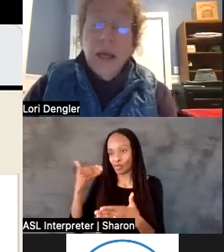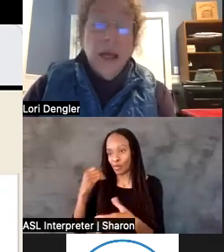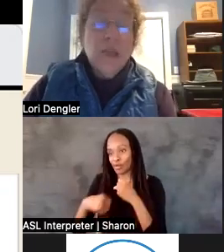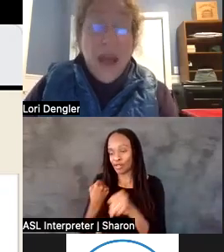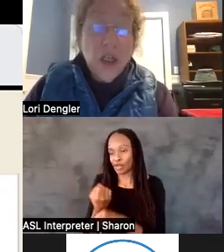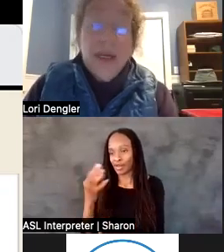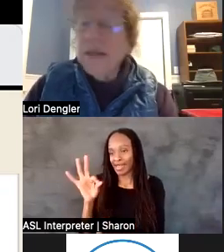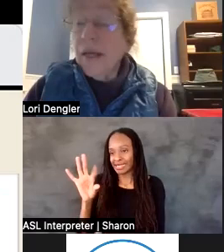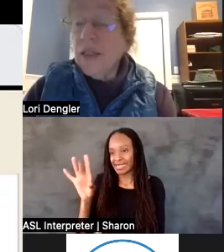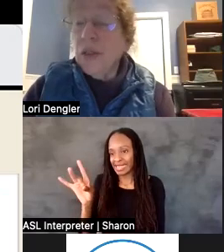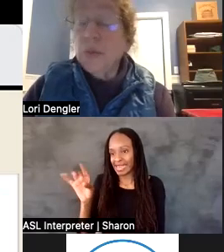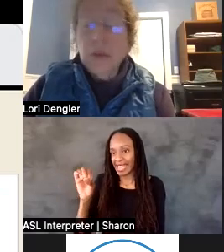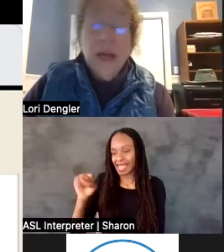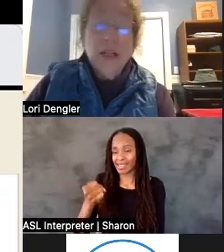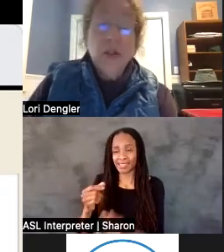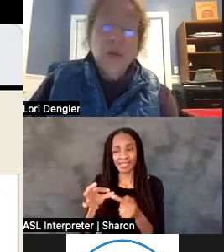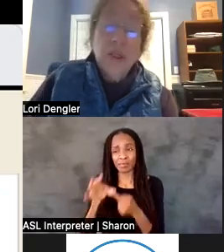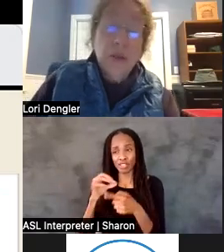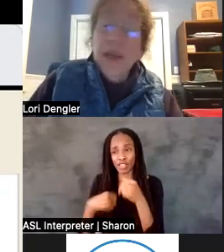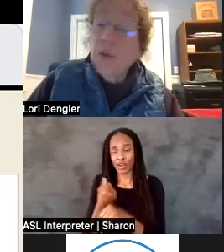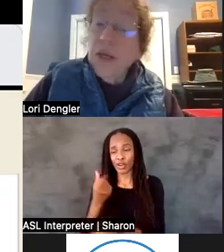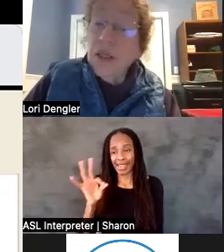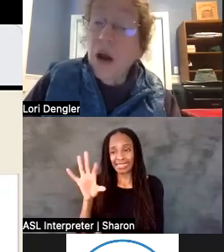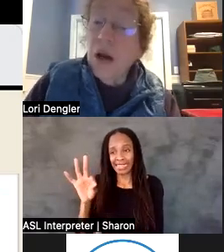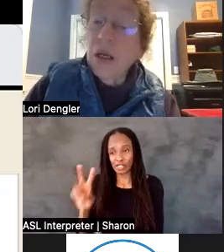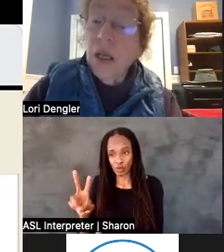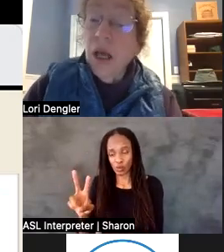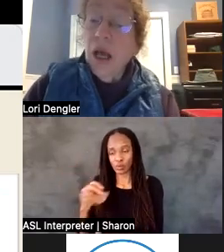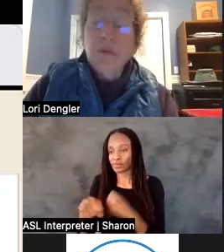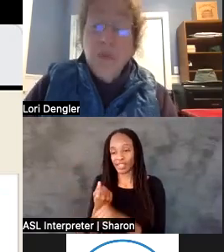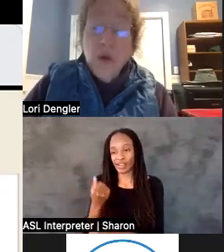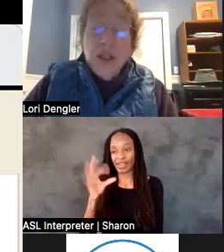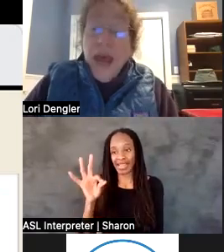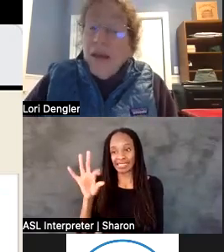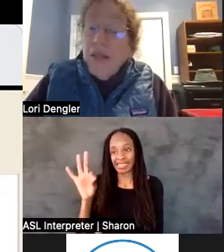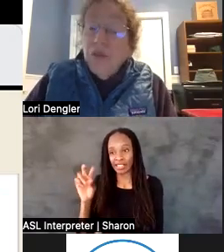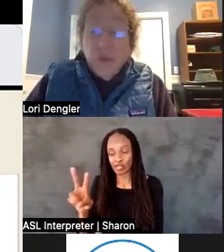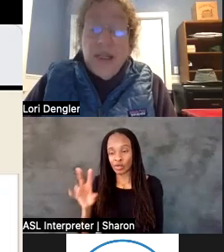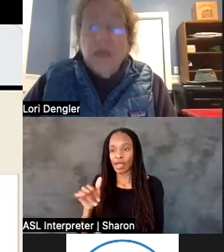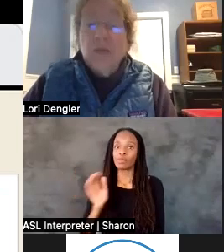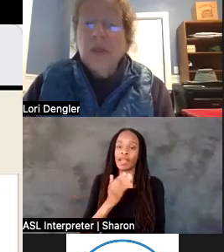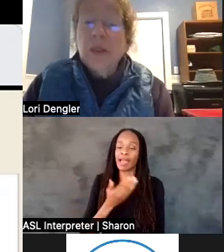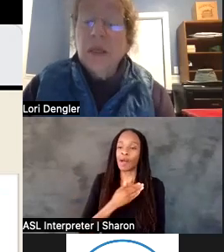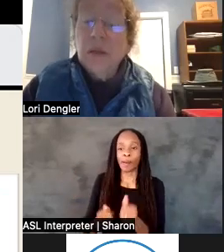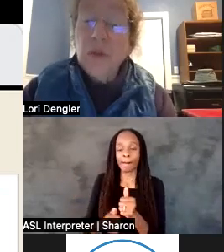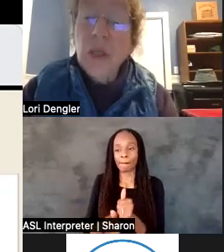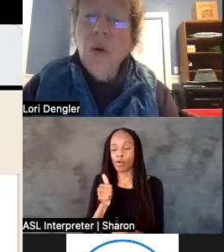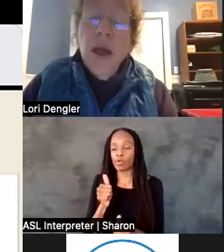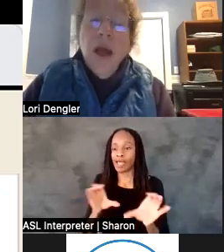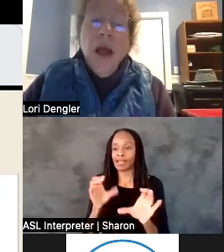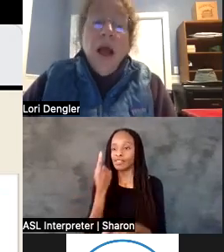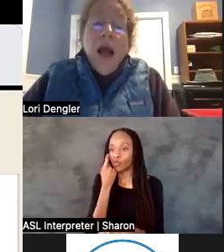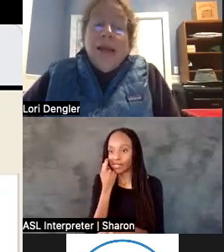80s, especially in 92. 92 clearly was our most active recent period.